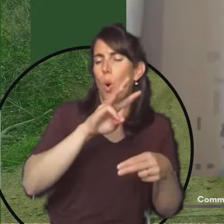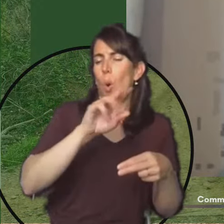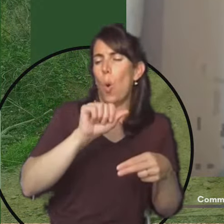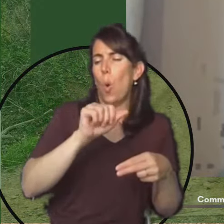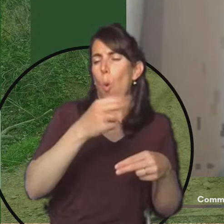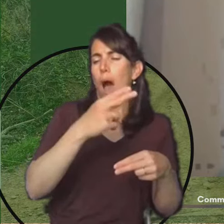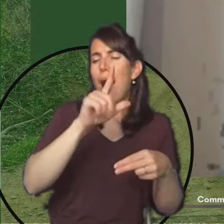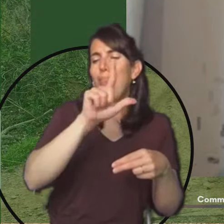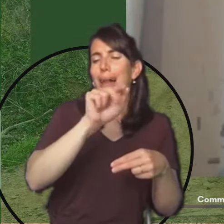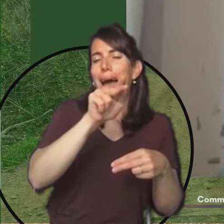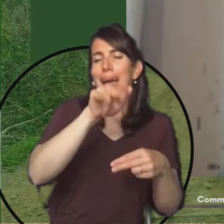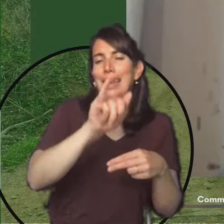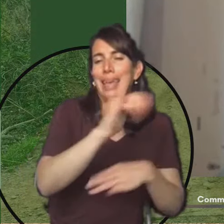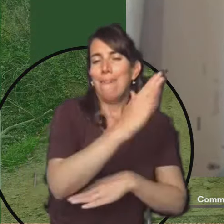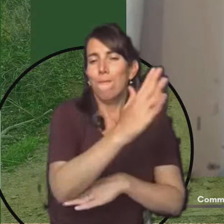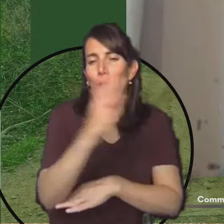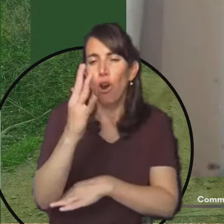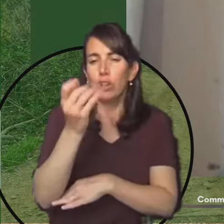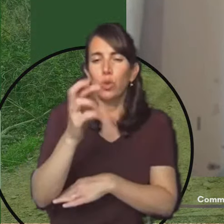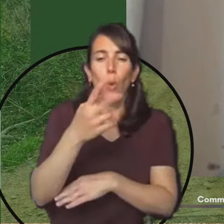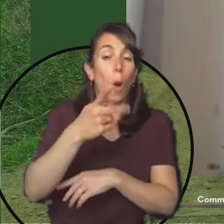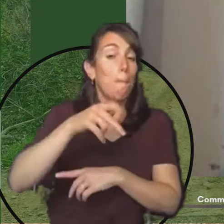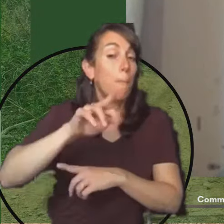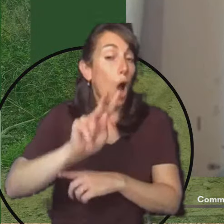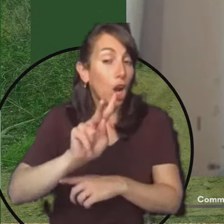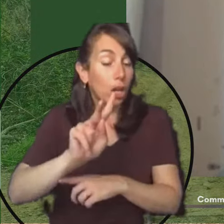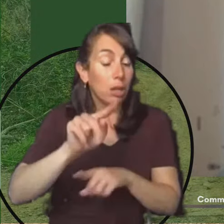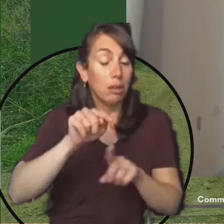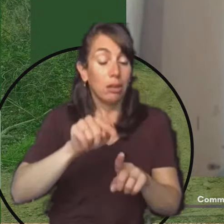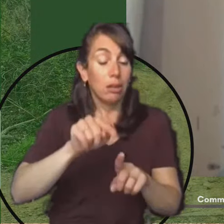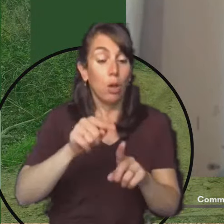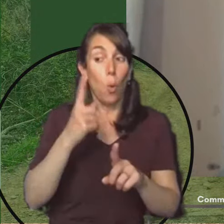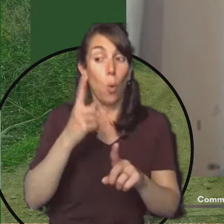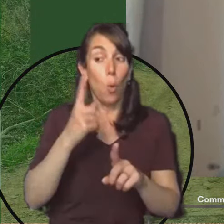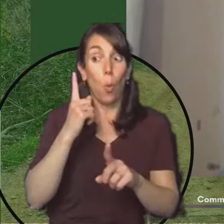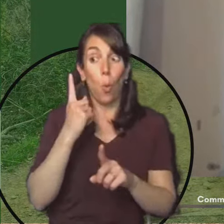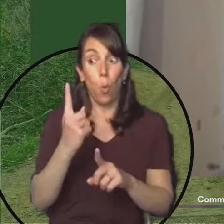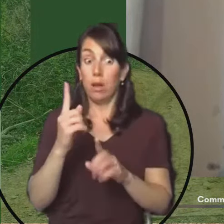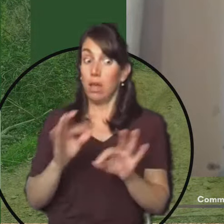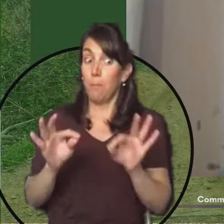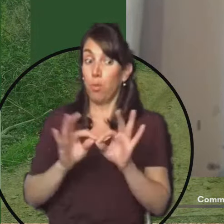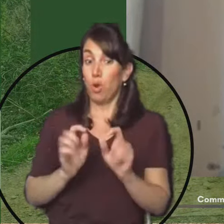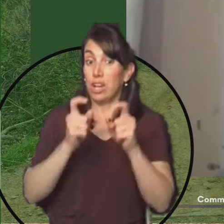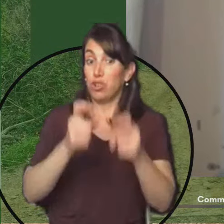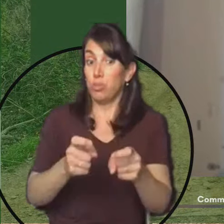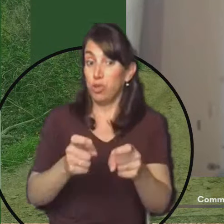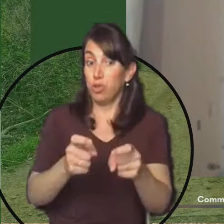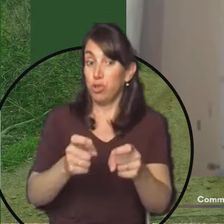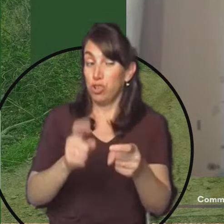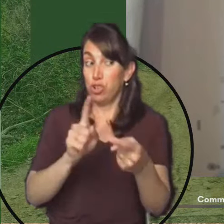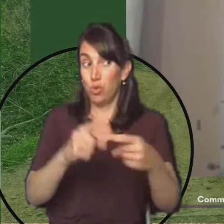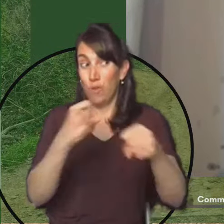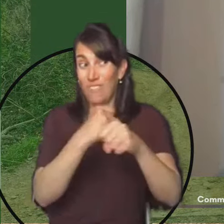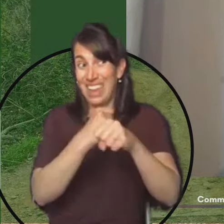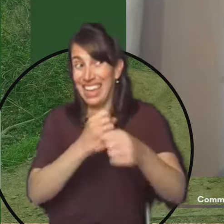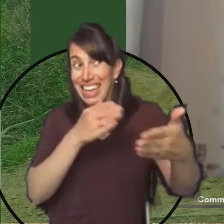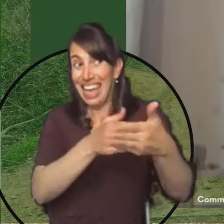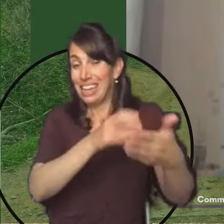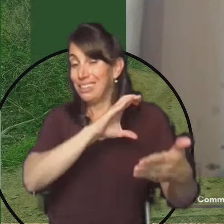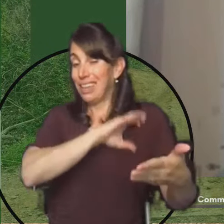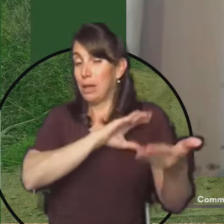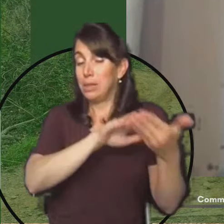the contributions that was made early to fighting against Cop City was providing food and toiletries to talk to